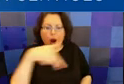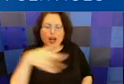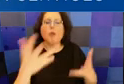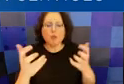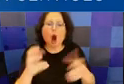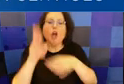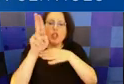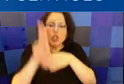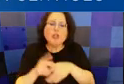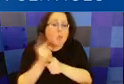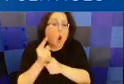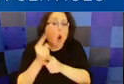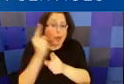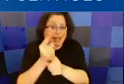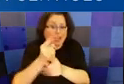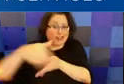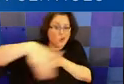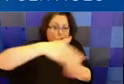crosswalk.